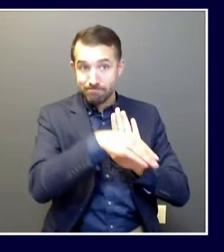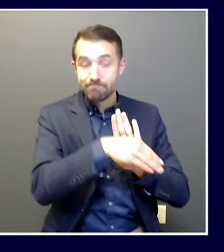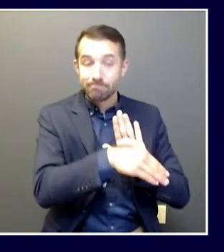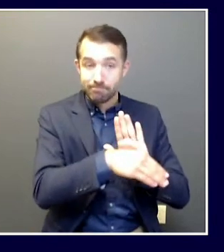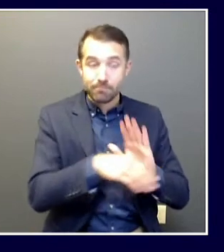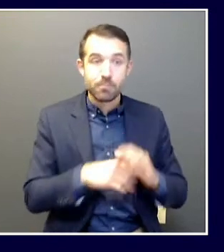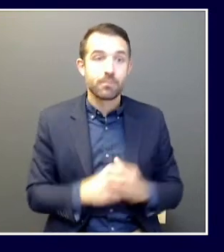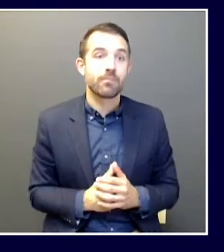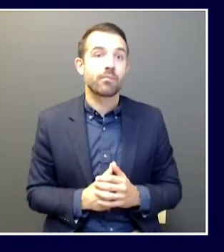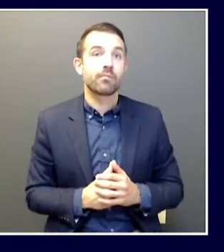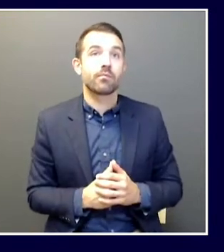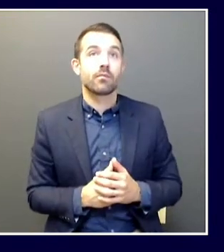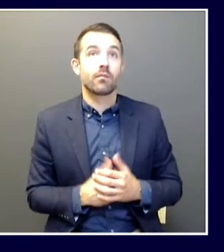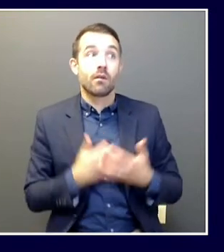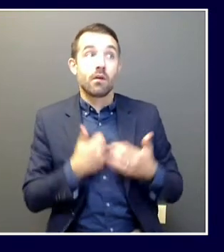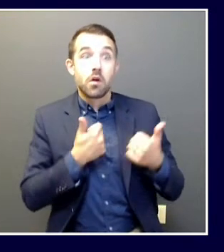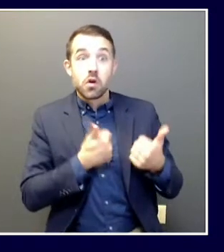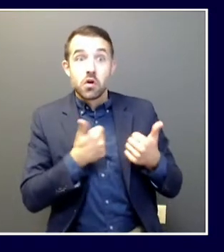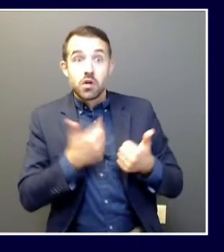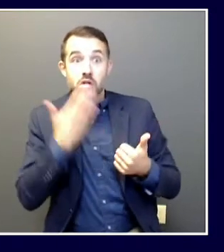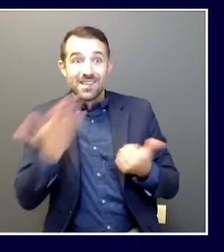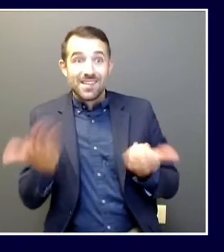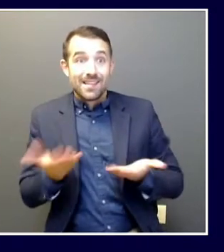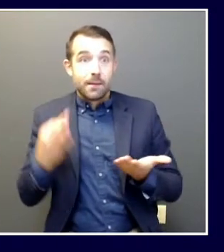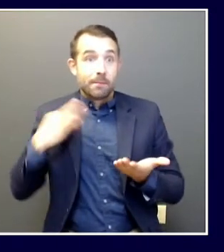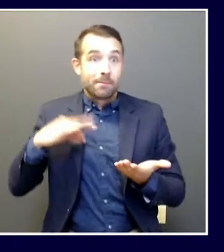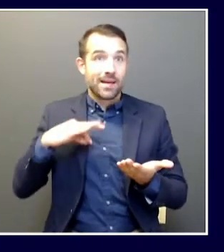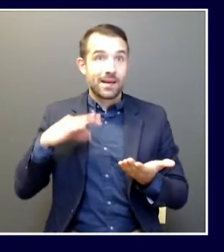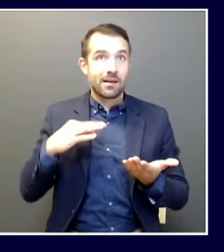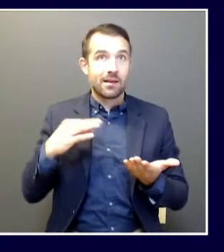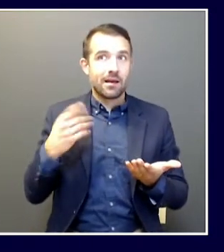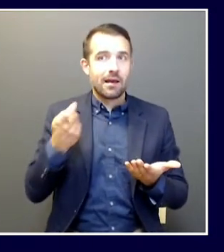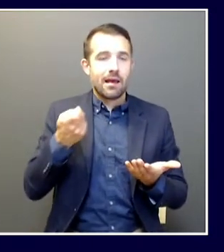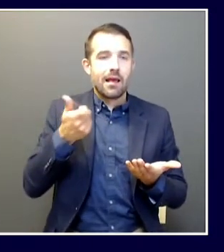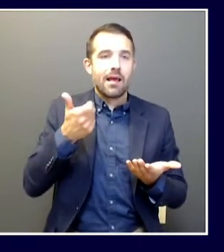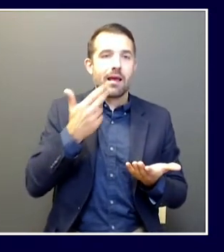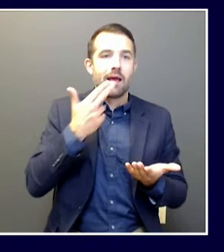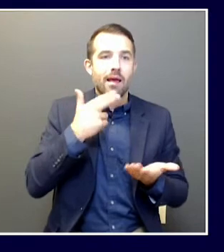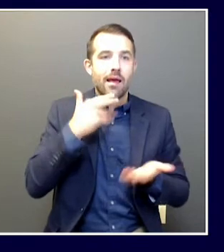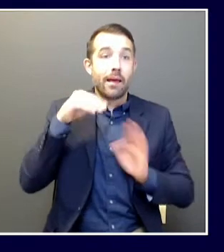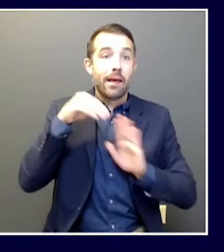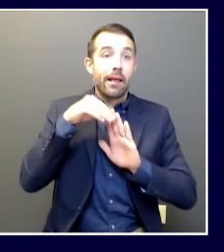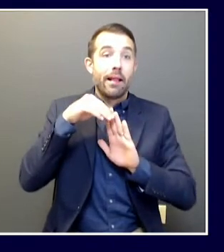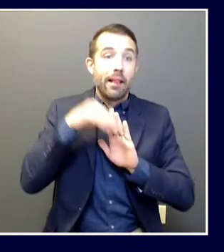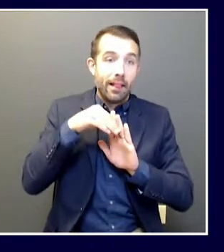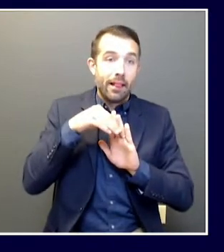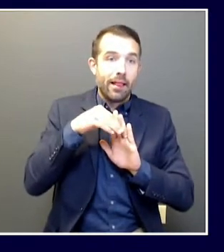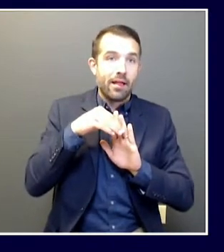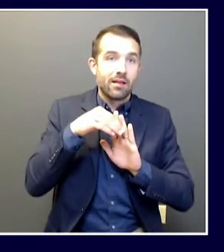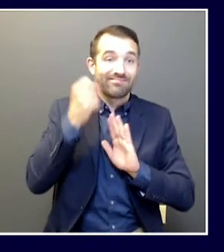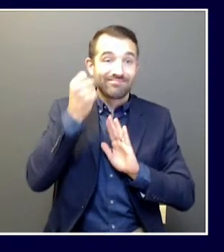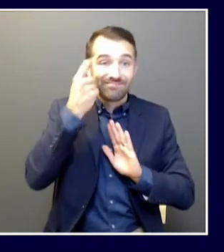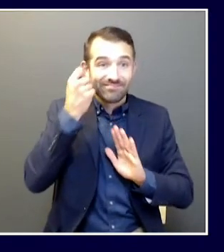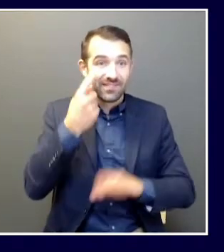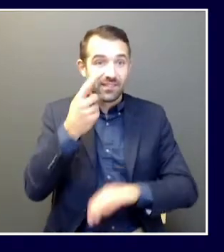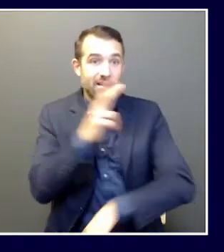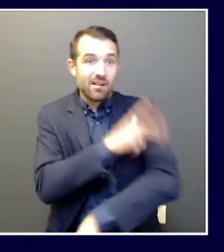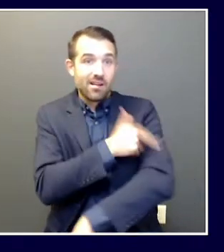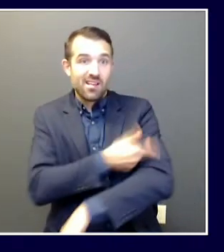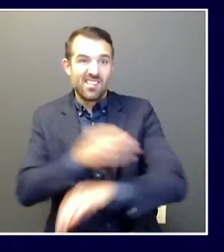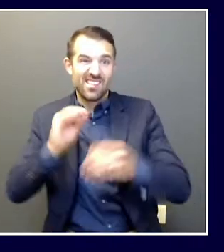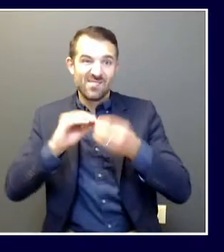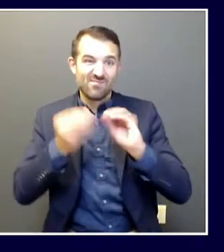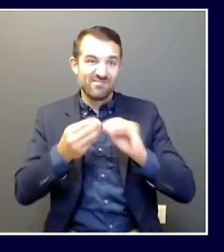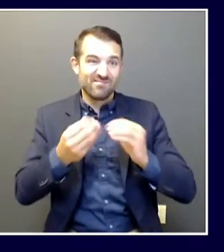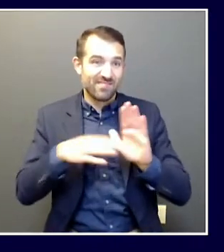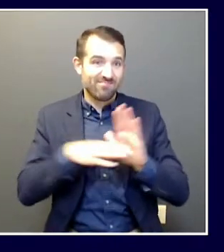here in Maine. But as I noted, hospitalization rates, for example, are largely where they were a week ago. And on some metrics